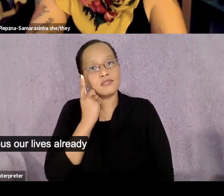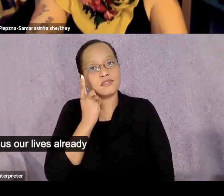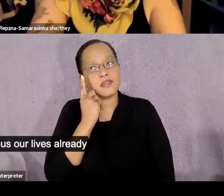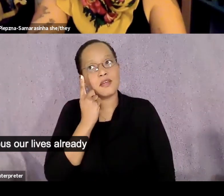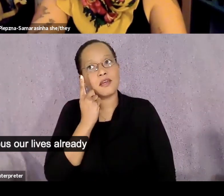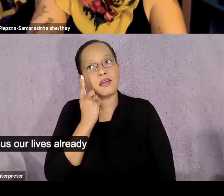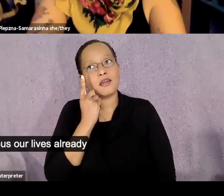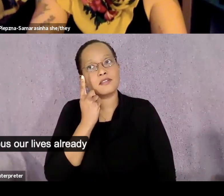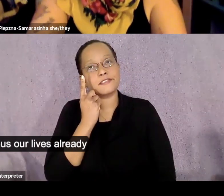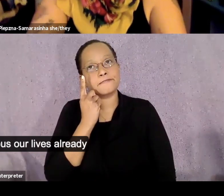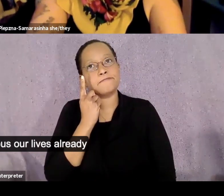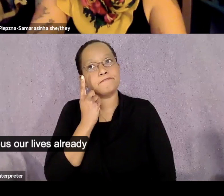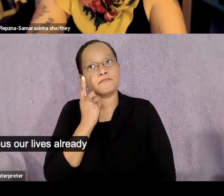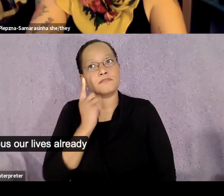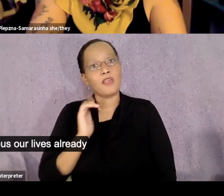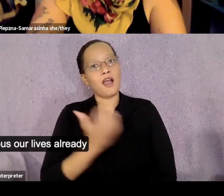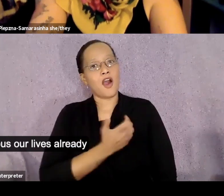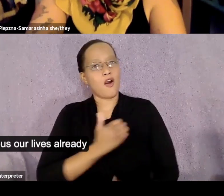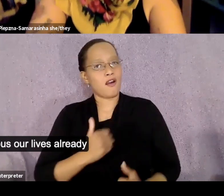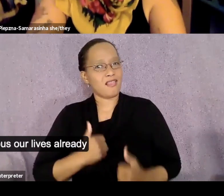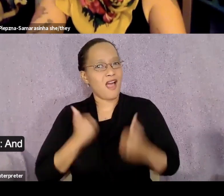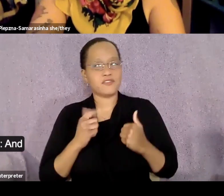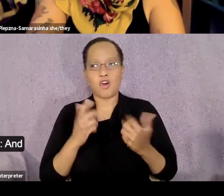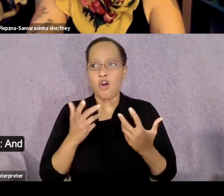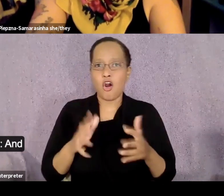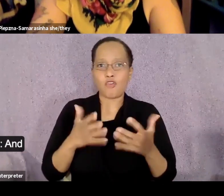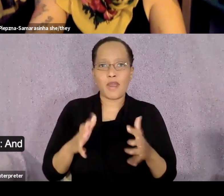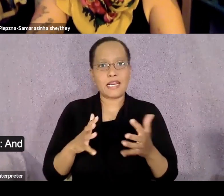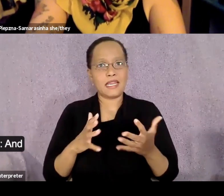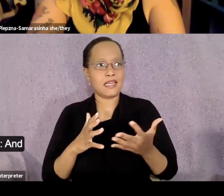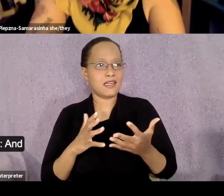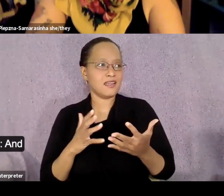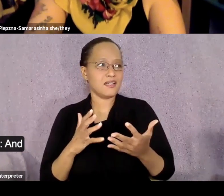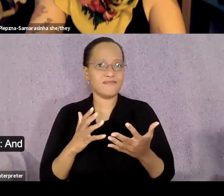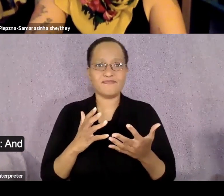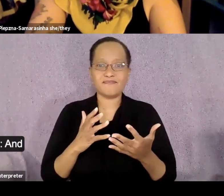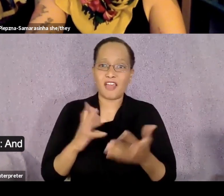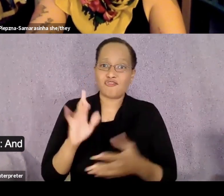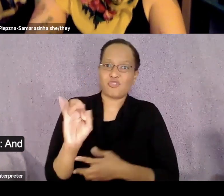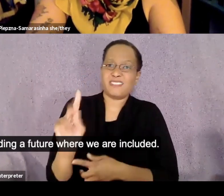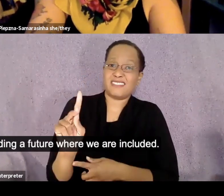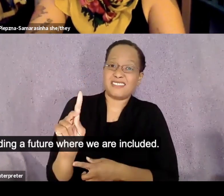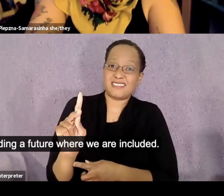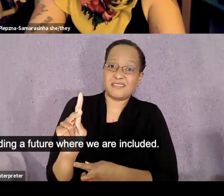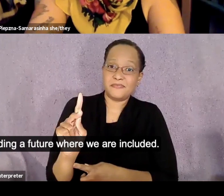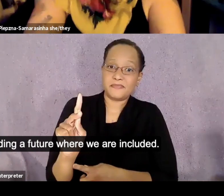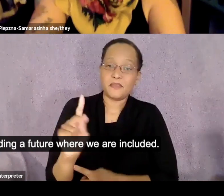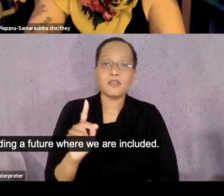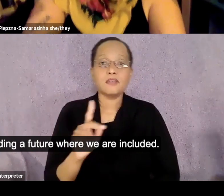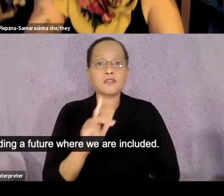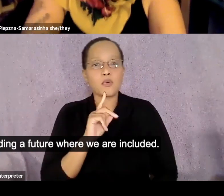how precarious our lives already are, and um, speak